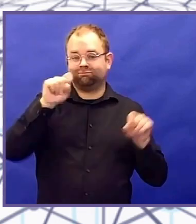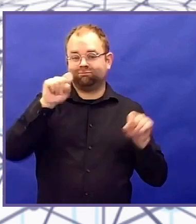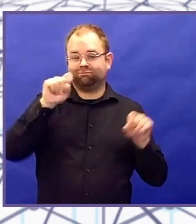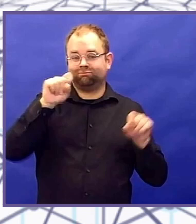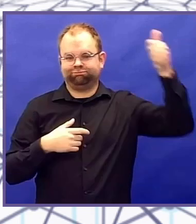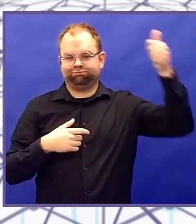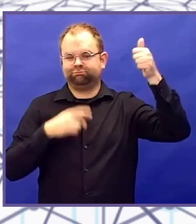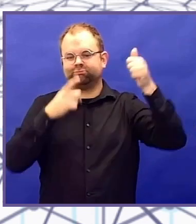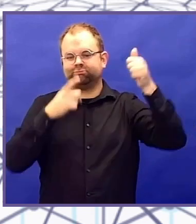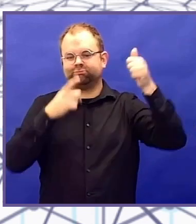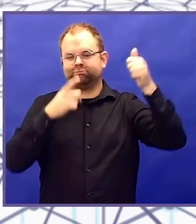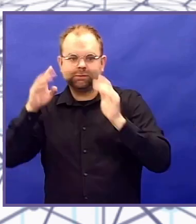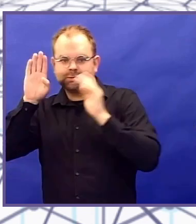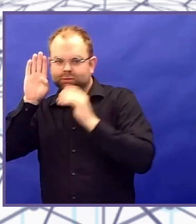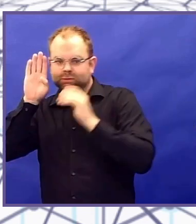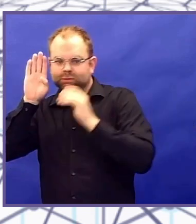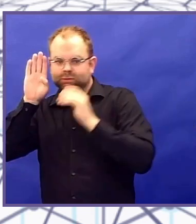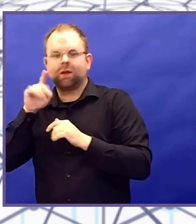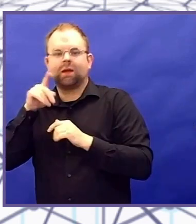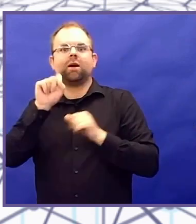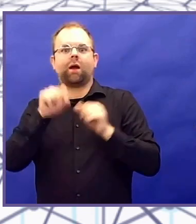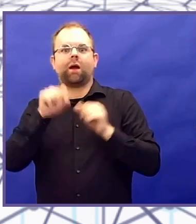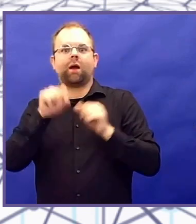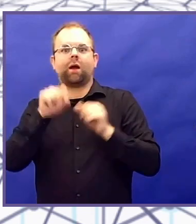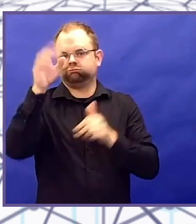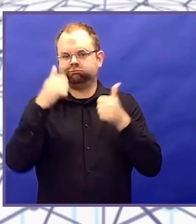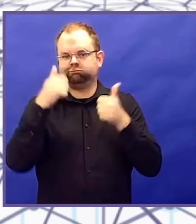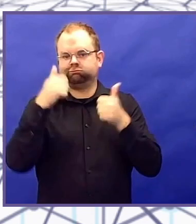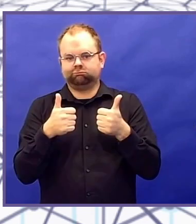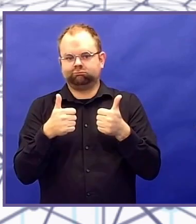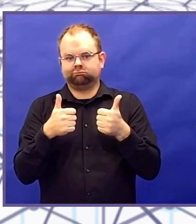world, the world of its customers? Because if